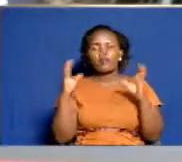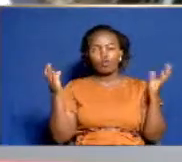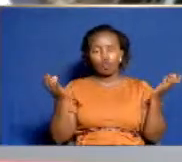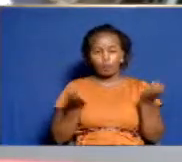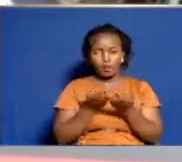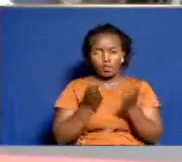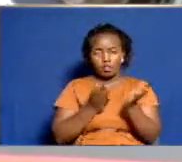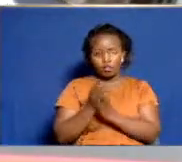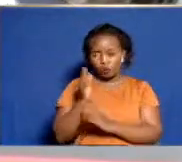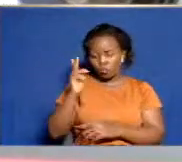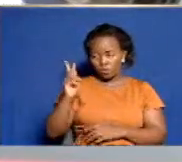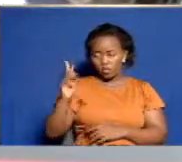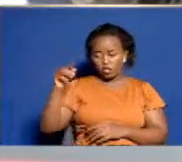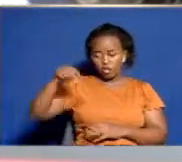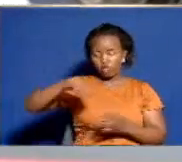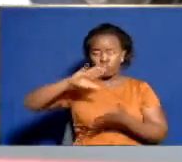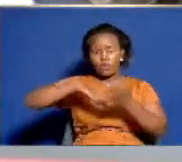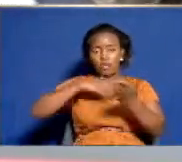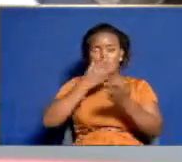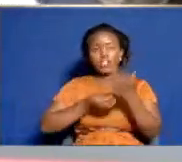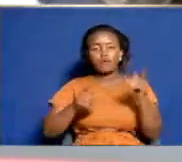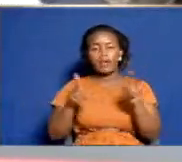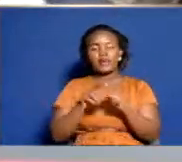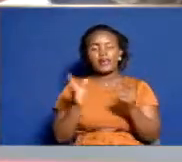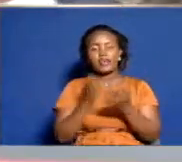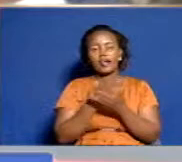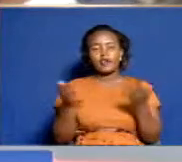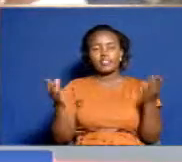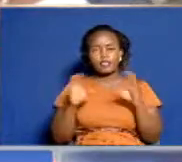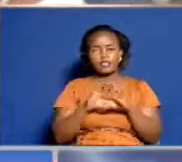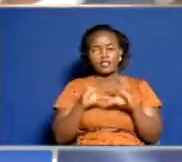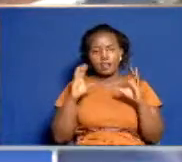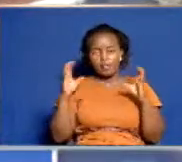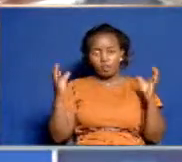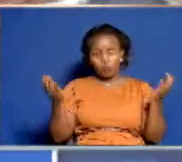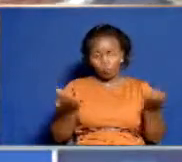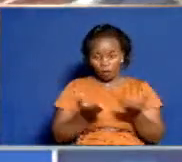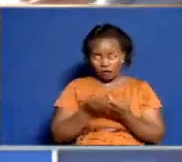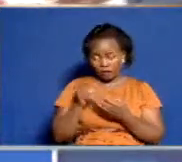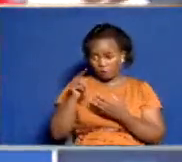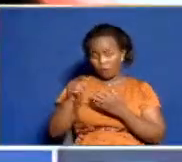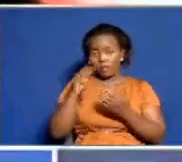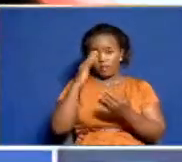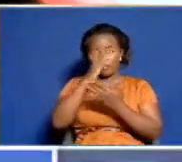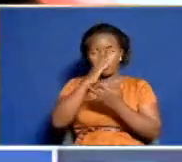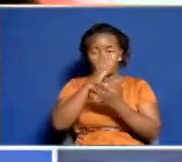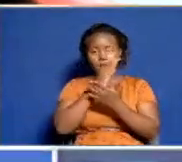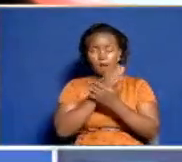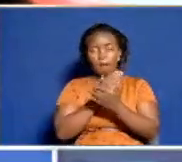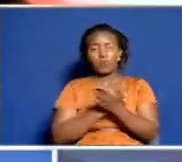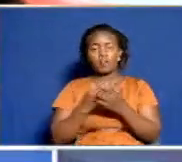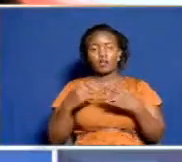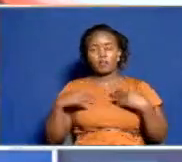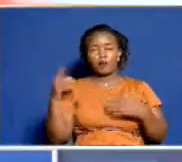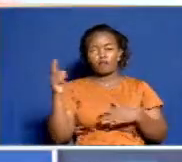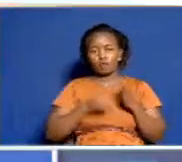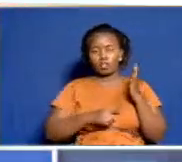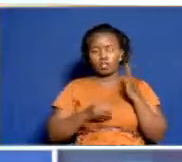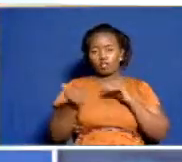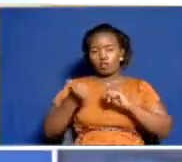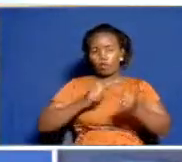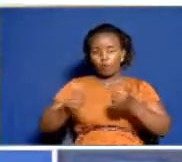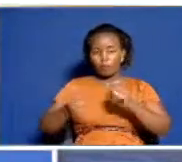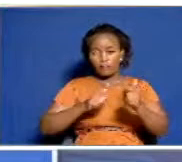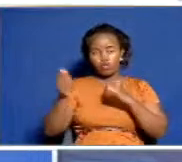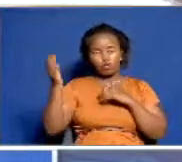the KQ network and assets across the world. This FIA-funded program organizes competitions to detect the